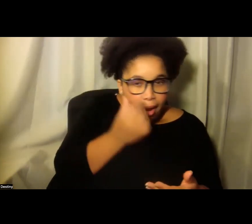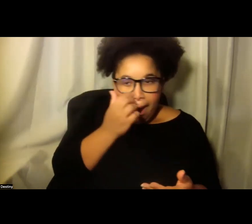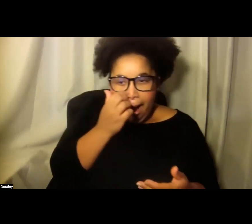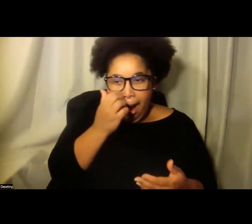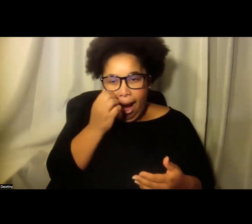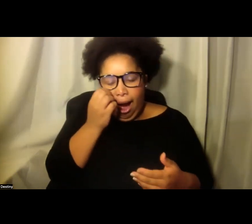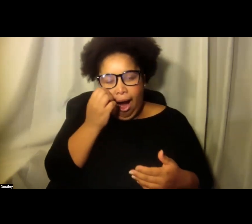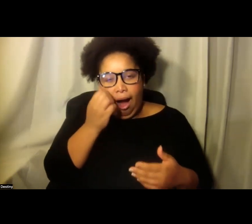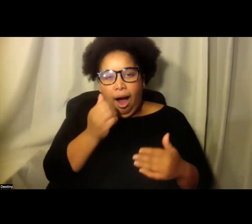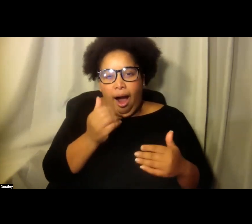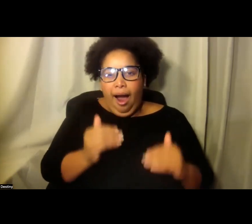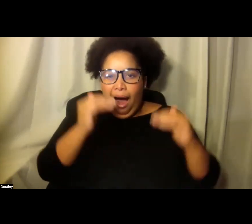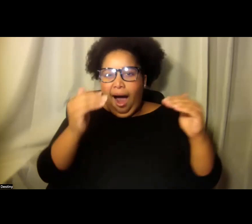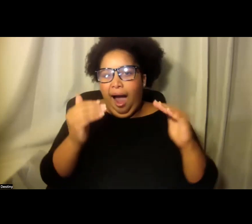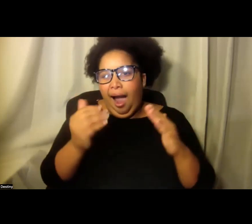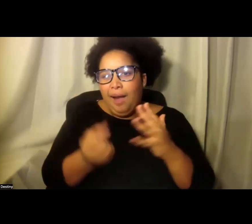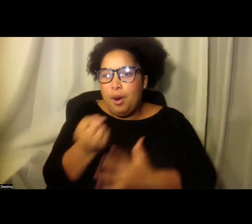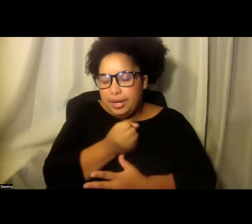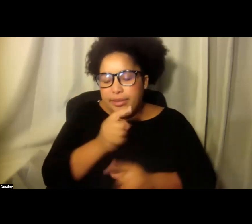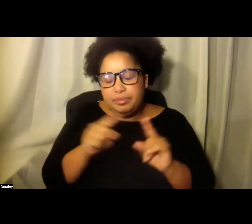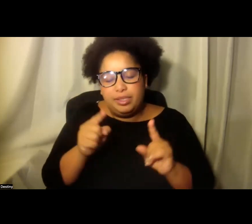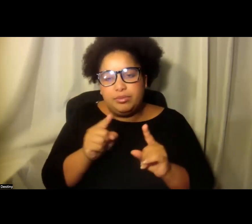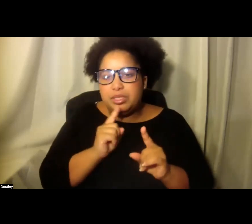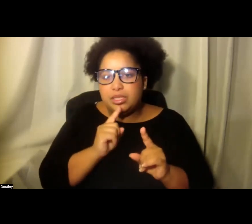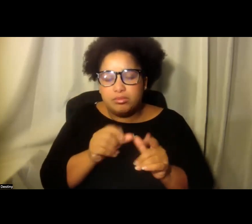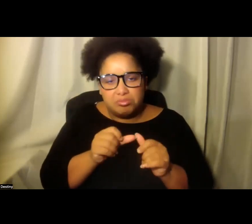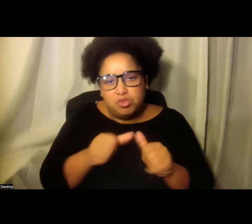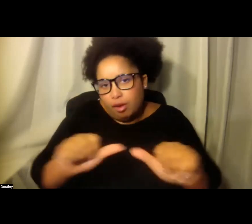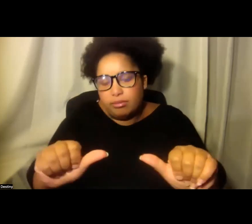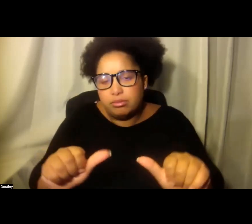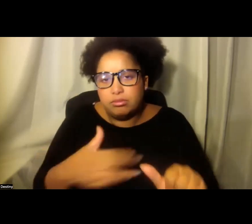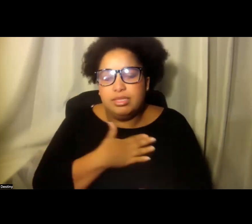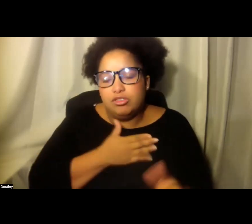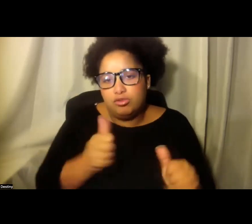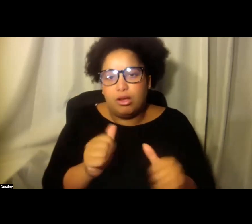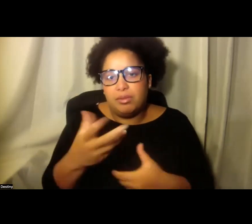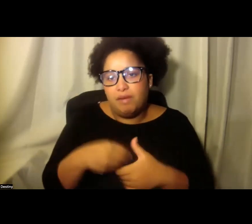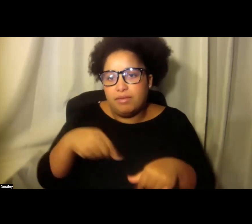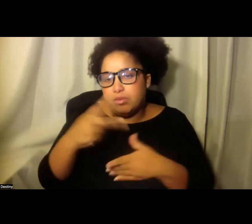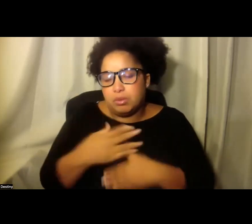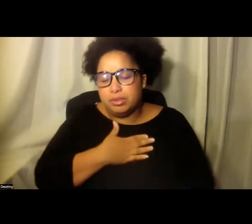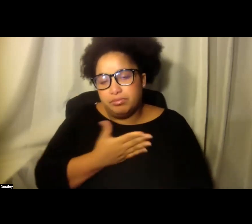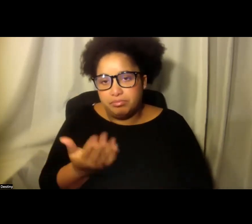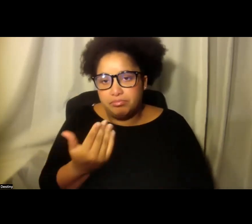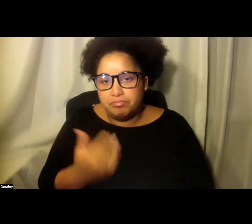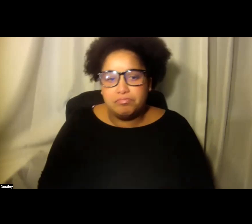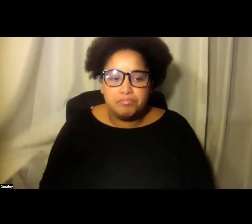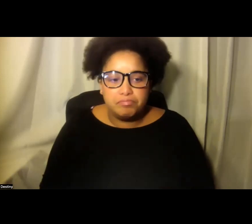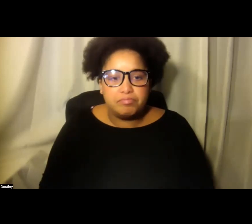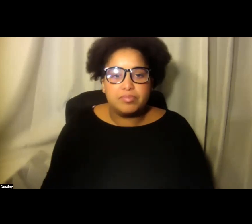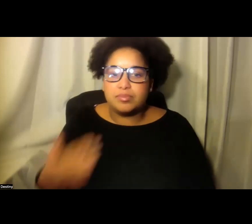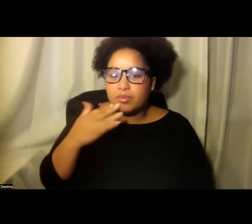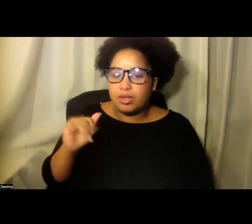super high ranking, but again, I wouldn't let that discourage you from at least trying to get involved in the program. And thanks. And Anthony's